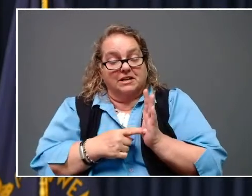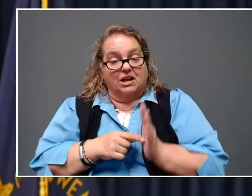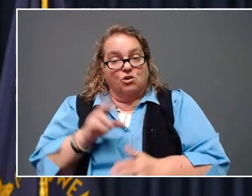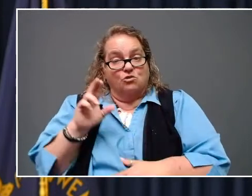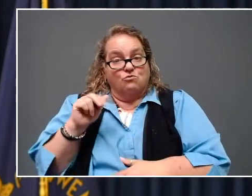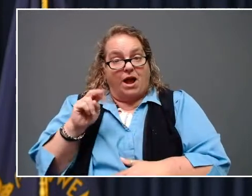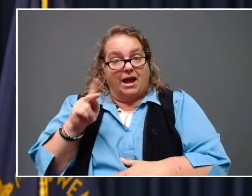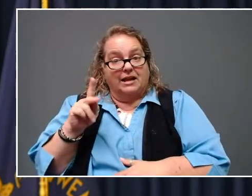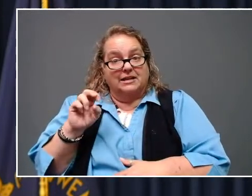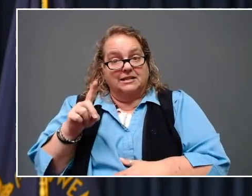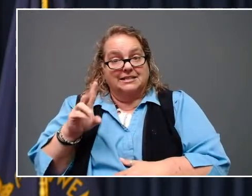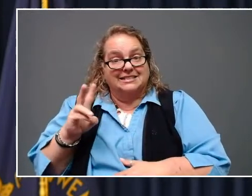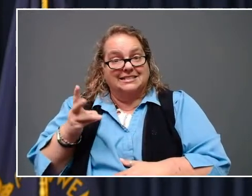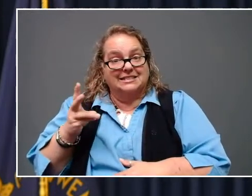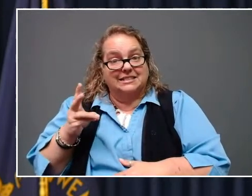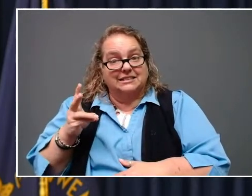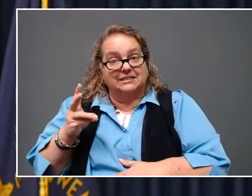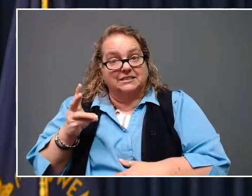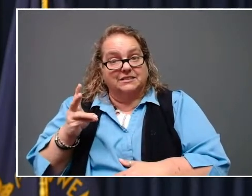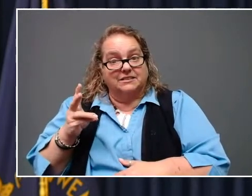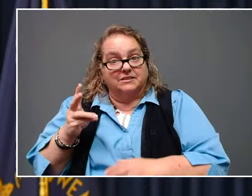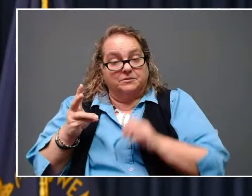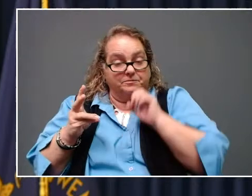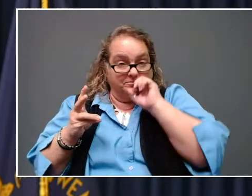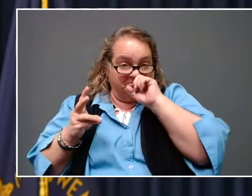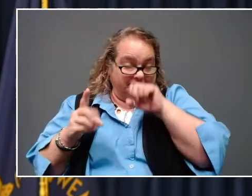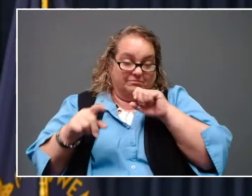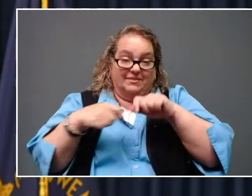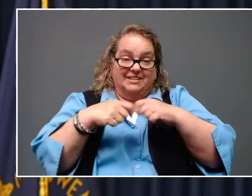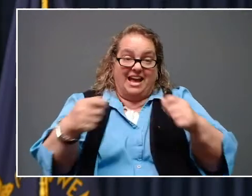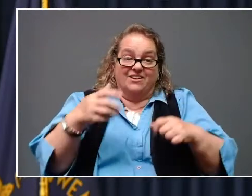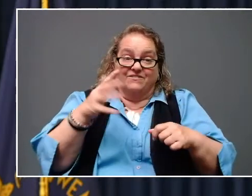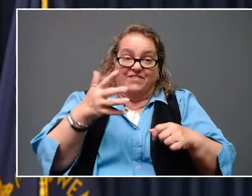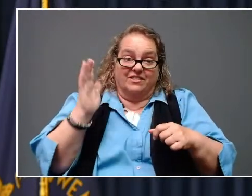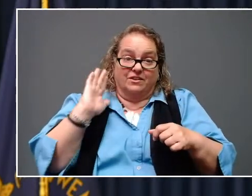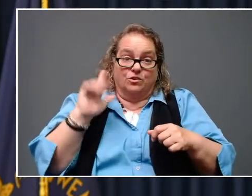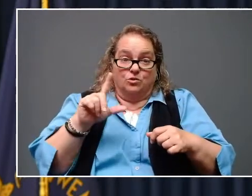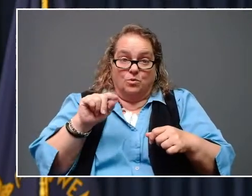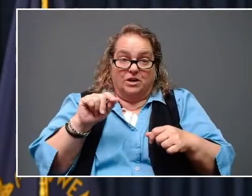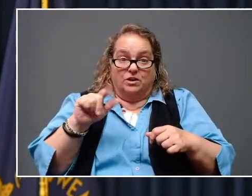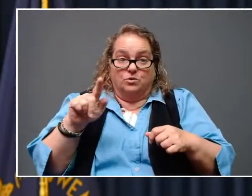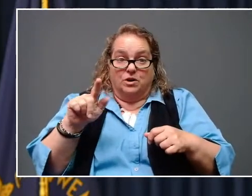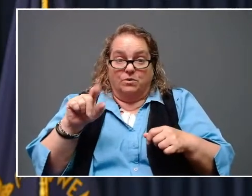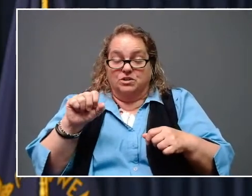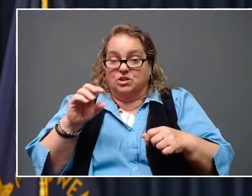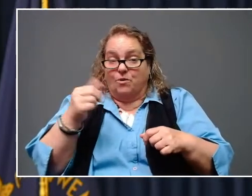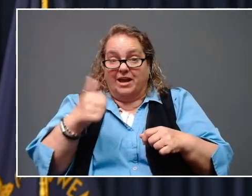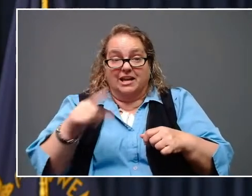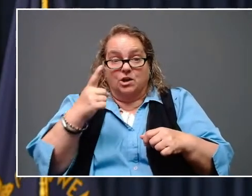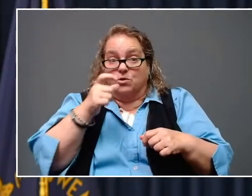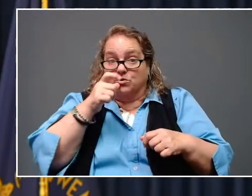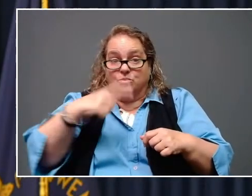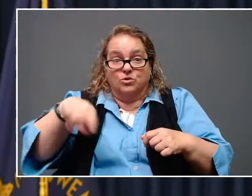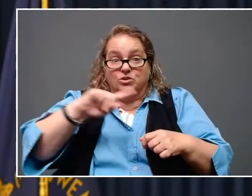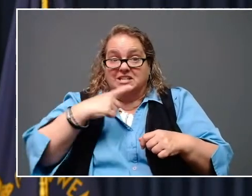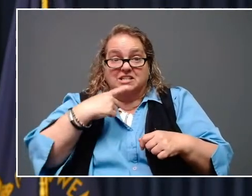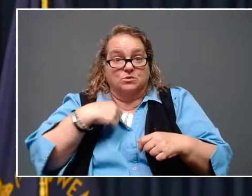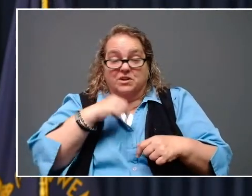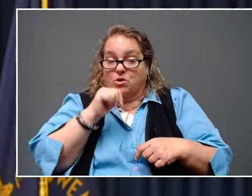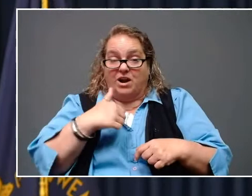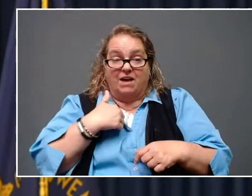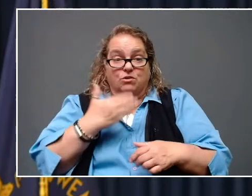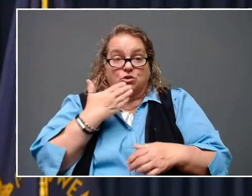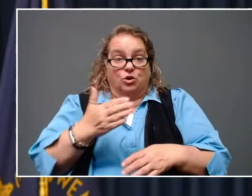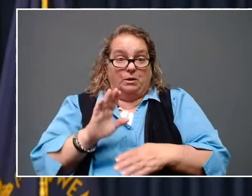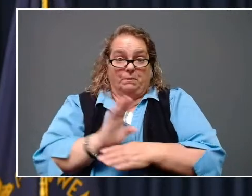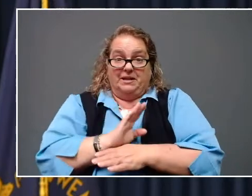Prosperity Cup after placing in a tie for 5th in 2021. So for anybody out there who says we don't have a good business climate and